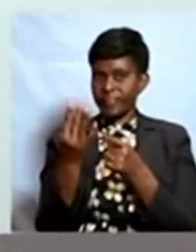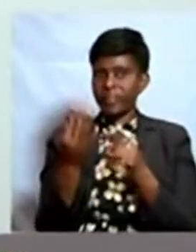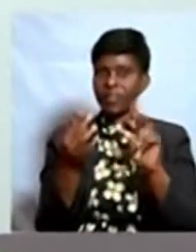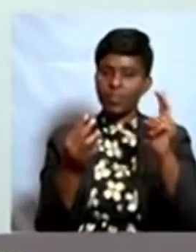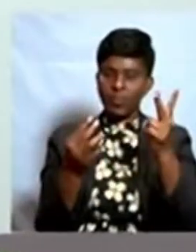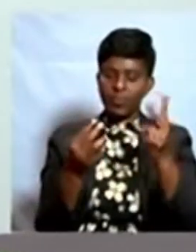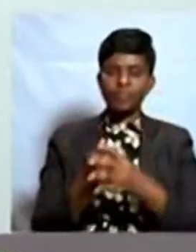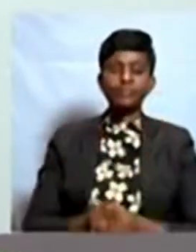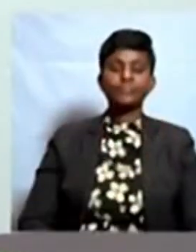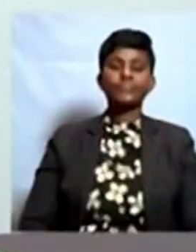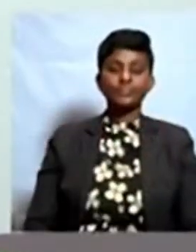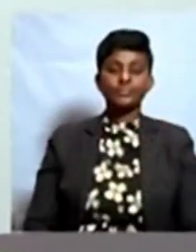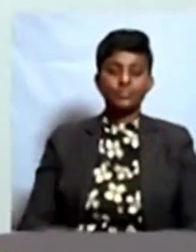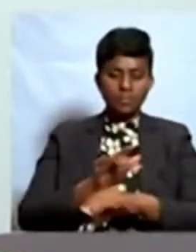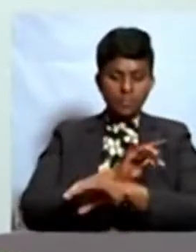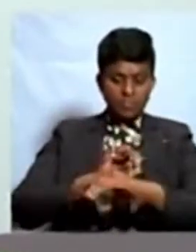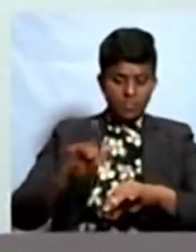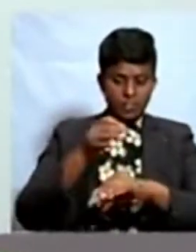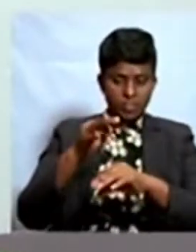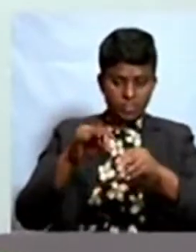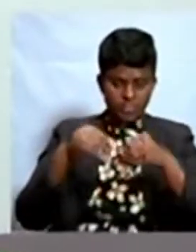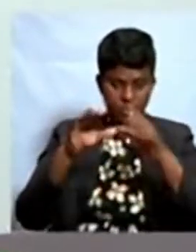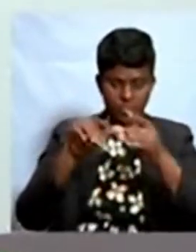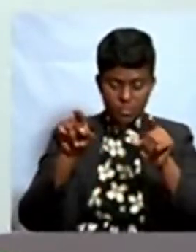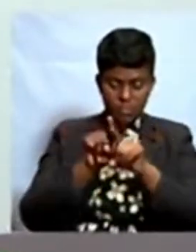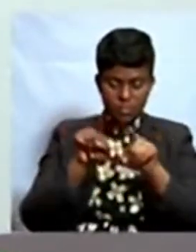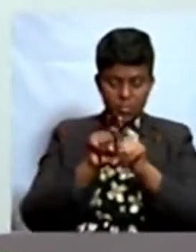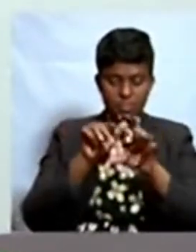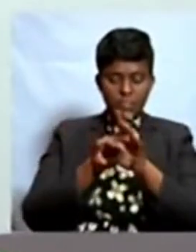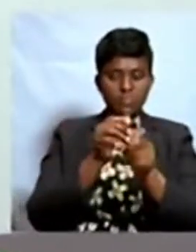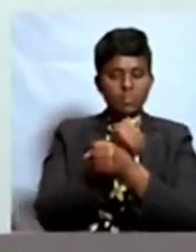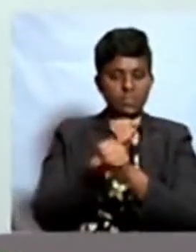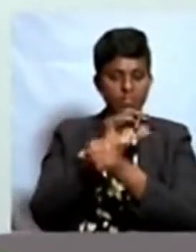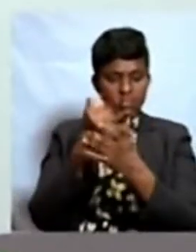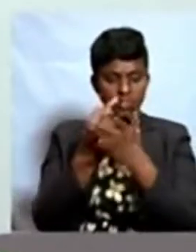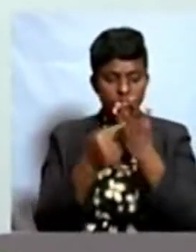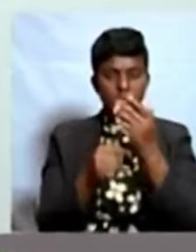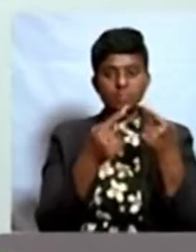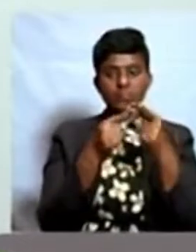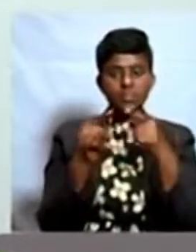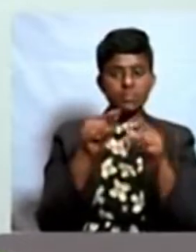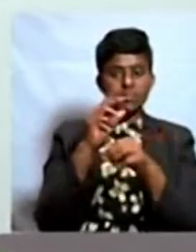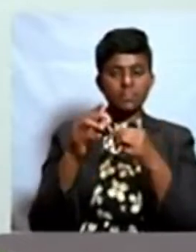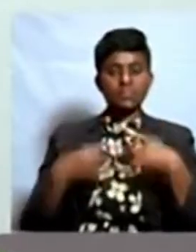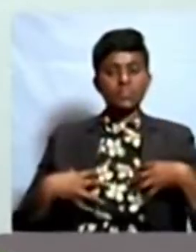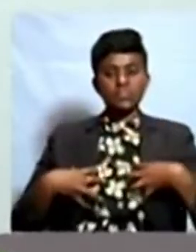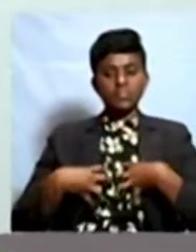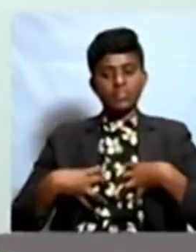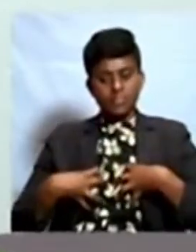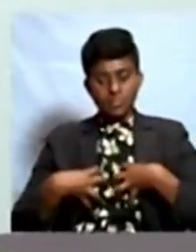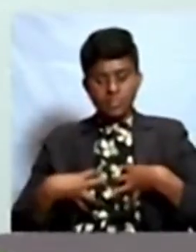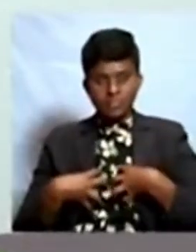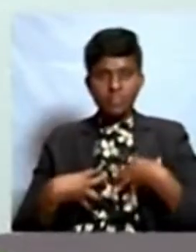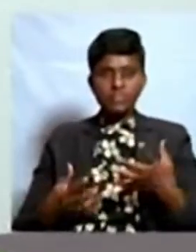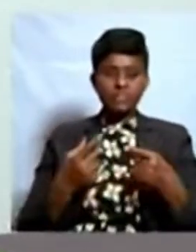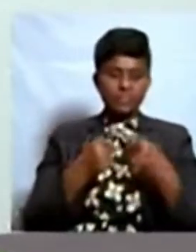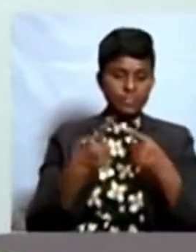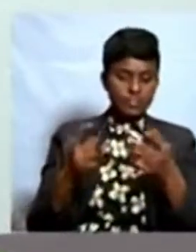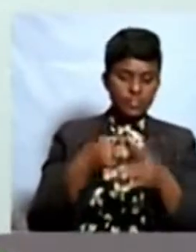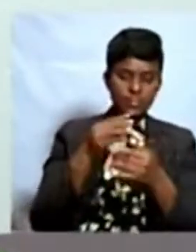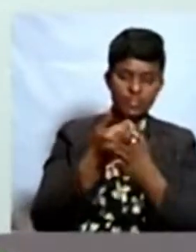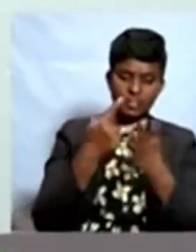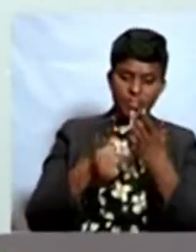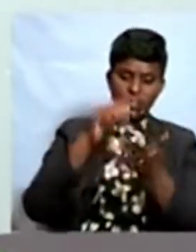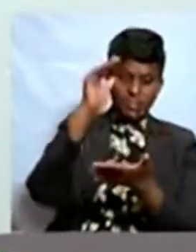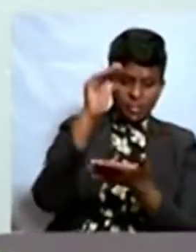2. Lack of provisions on handling obstructions, wildlife, strike, hazard